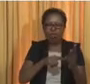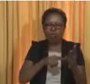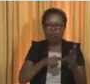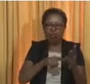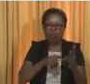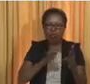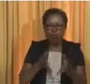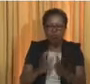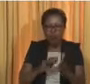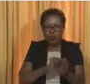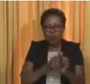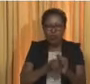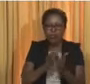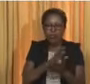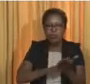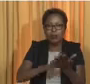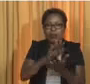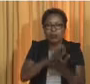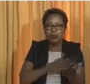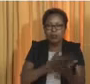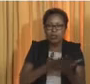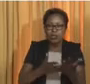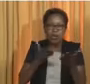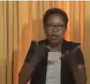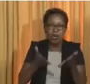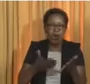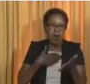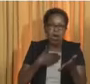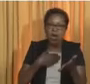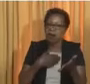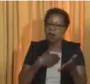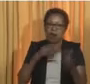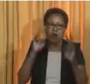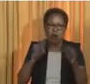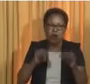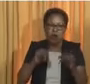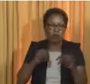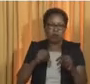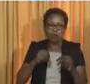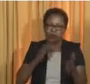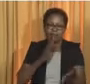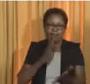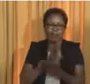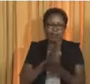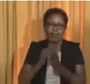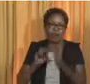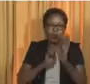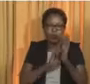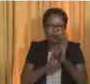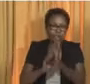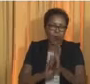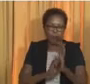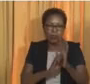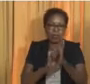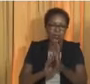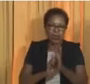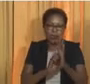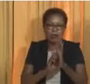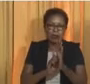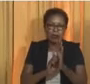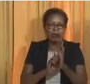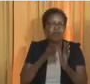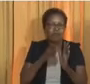doctrine. Unfortunately, there was no justification provided to demonstrate the lacuna in the Constitution, and